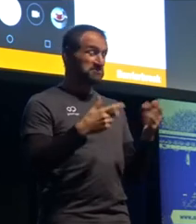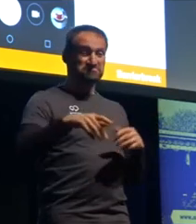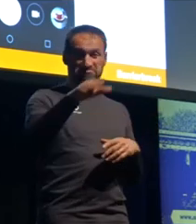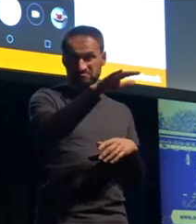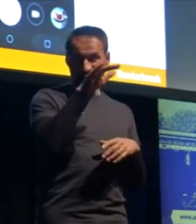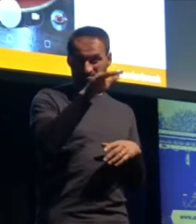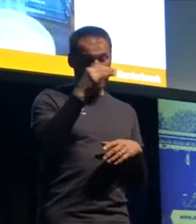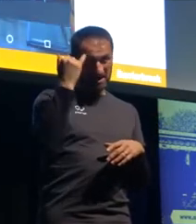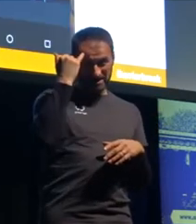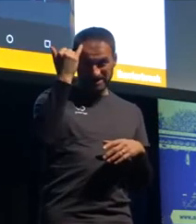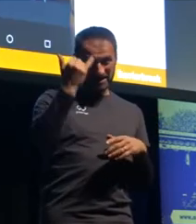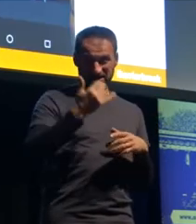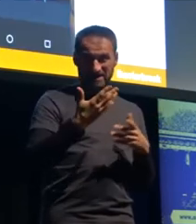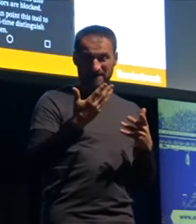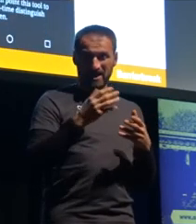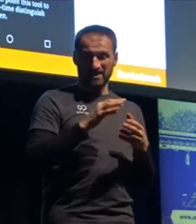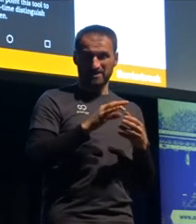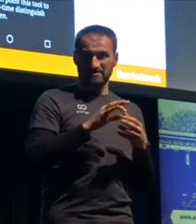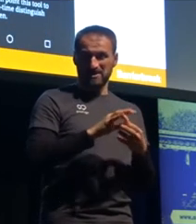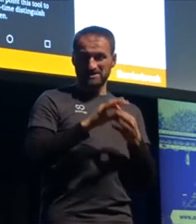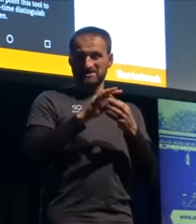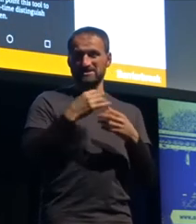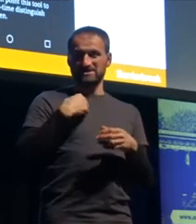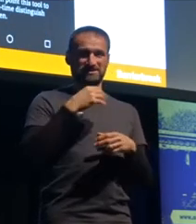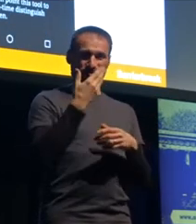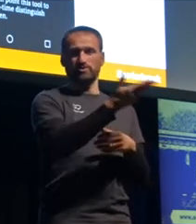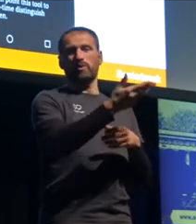on what approach did I take for this?